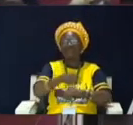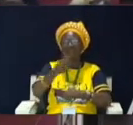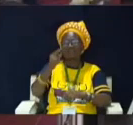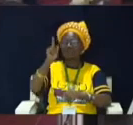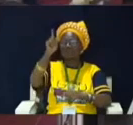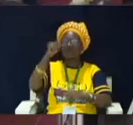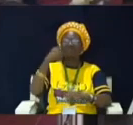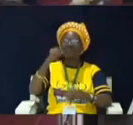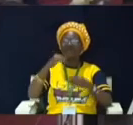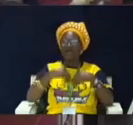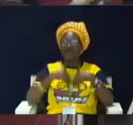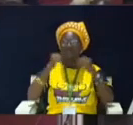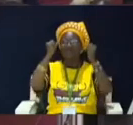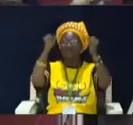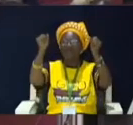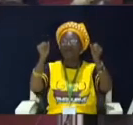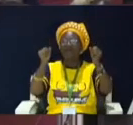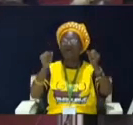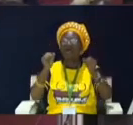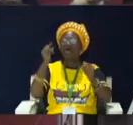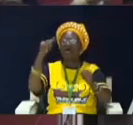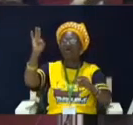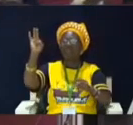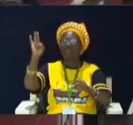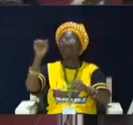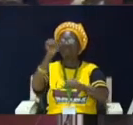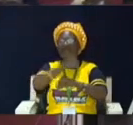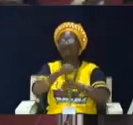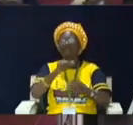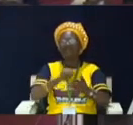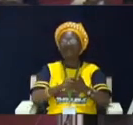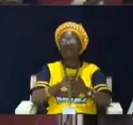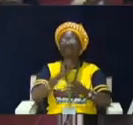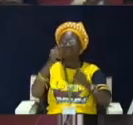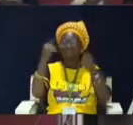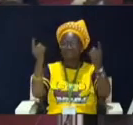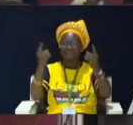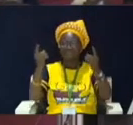death. That's Satan.